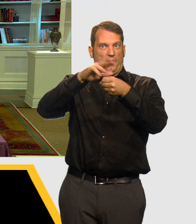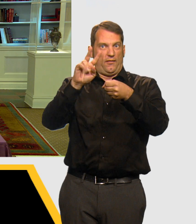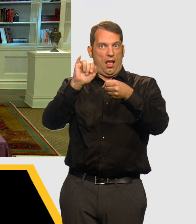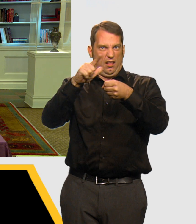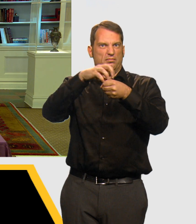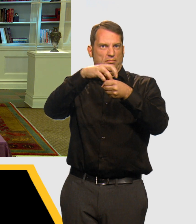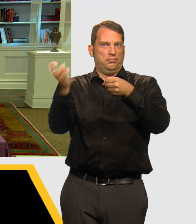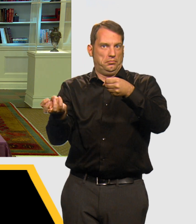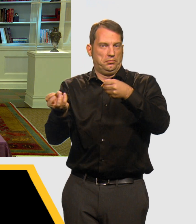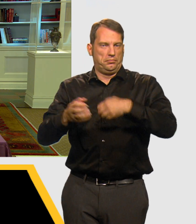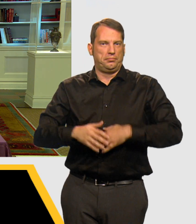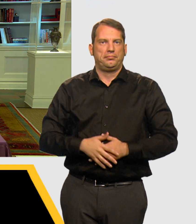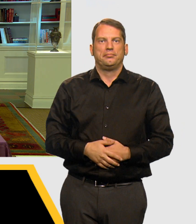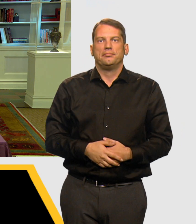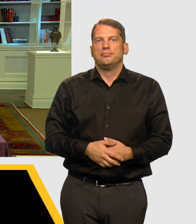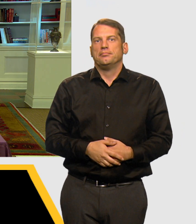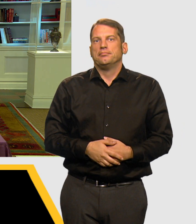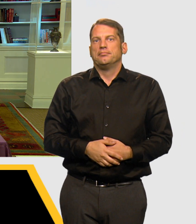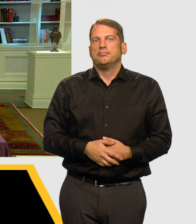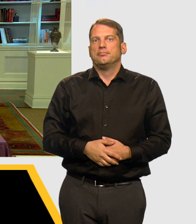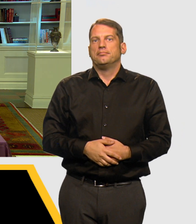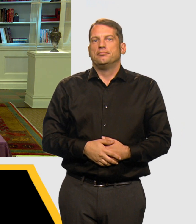Pop the top of a vial